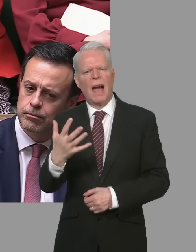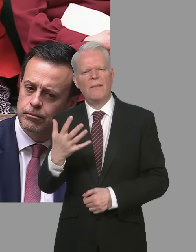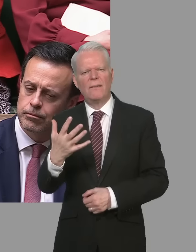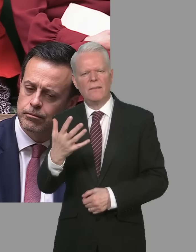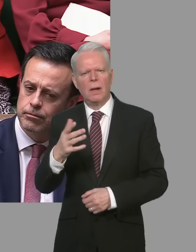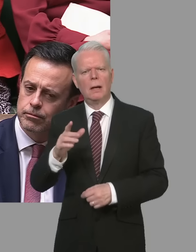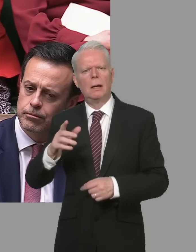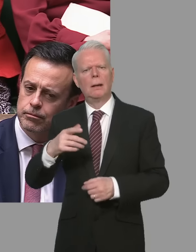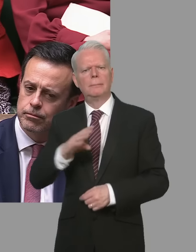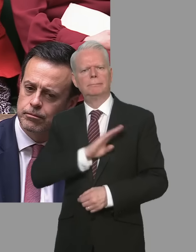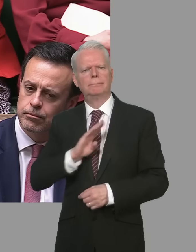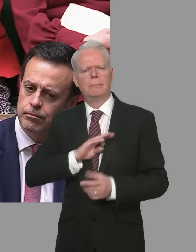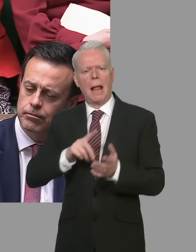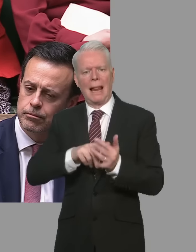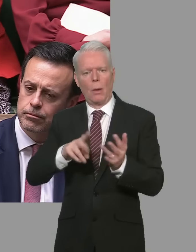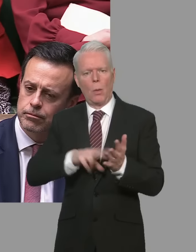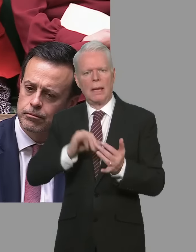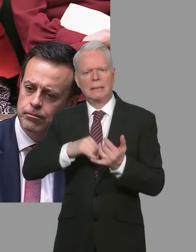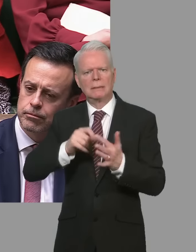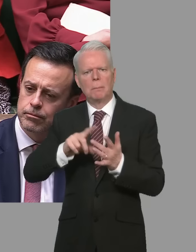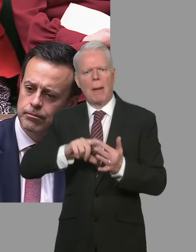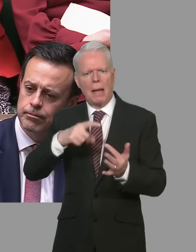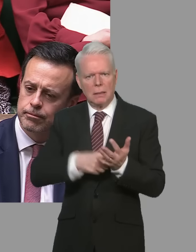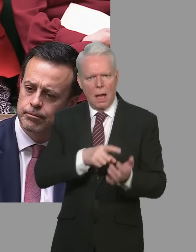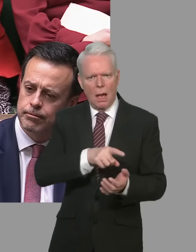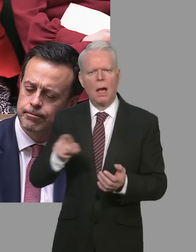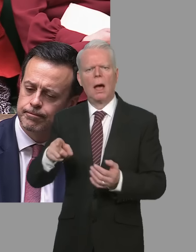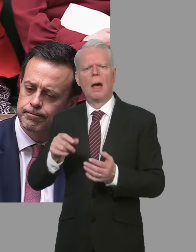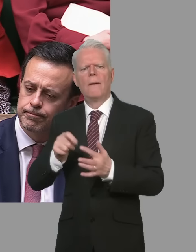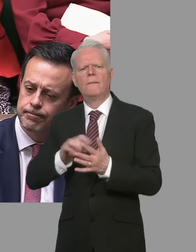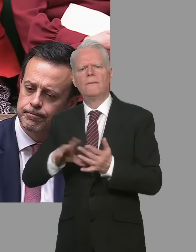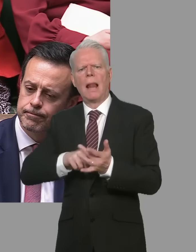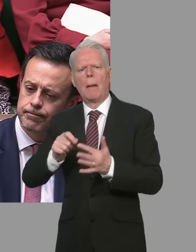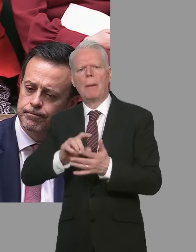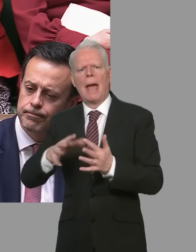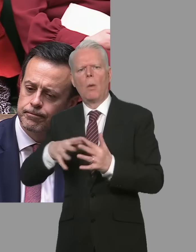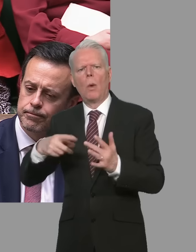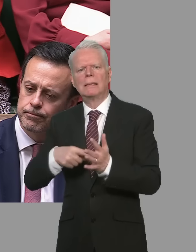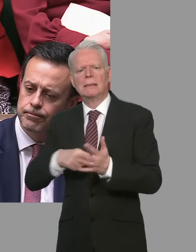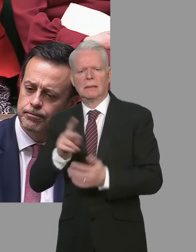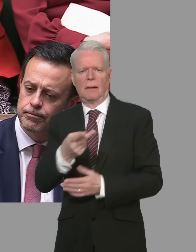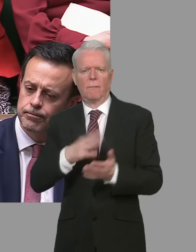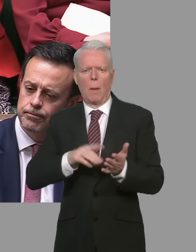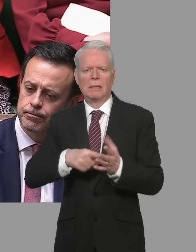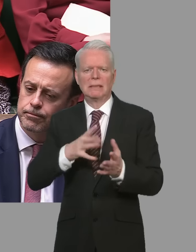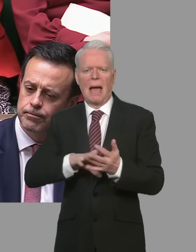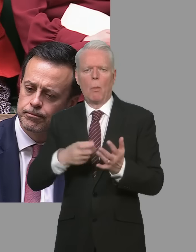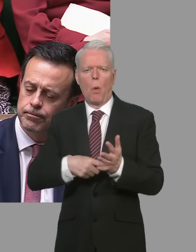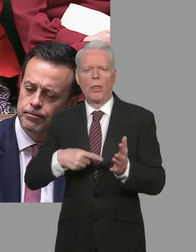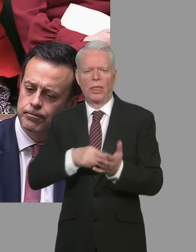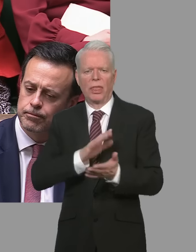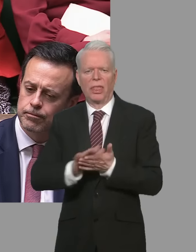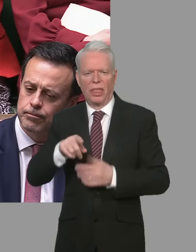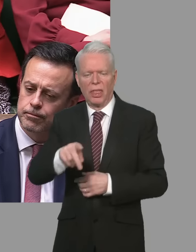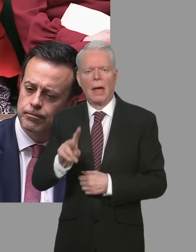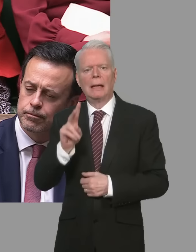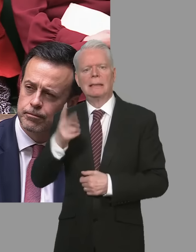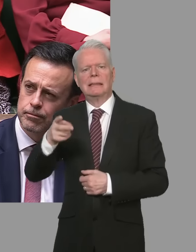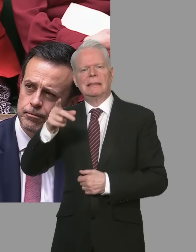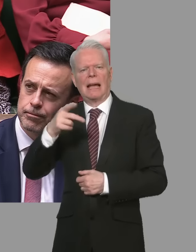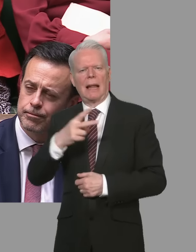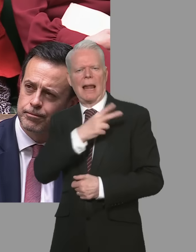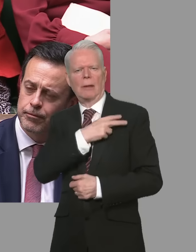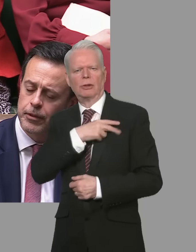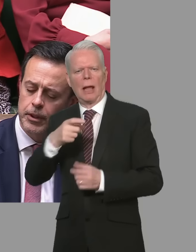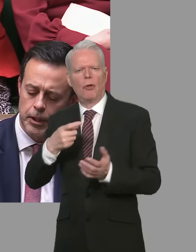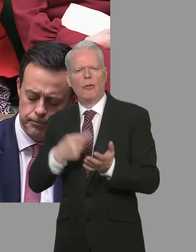in Iraq. More than 20 years on, our communities continue to remember their service and reflect on the ultimate sacrifice that